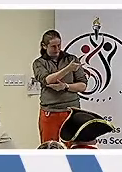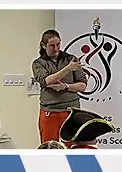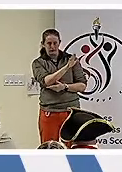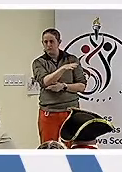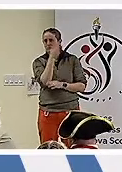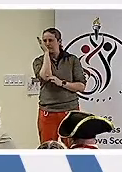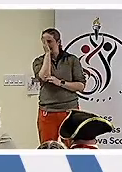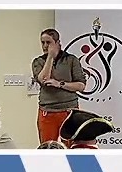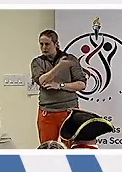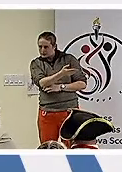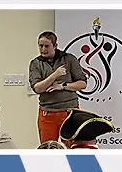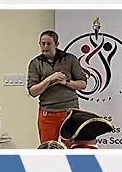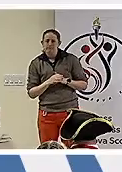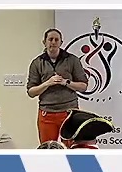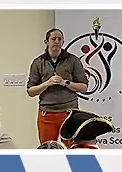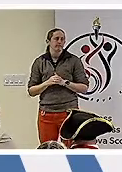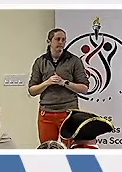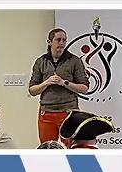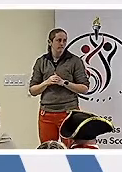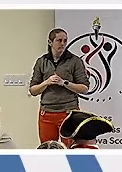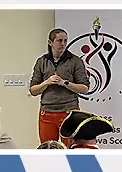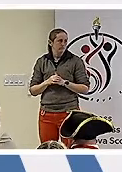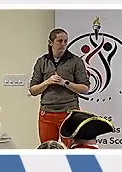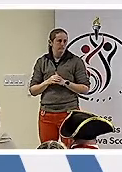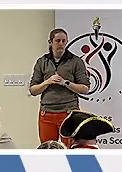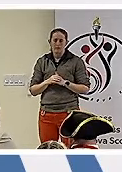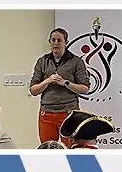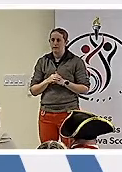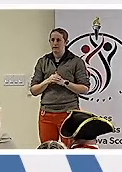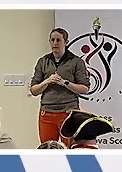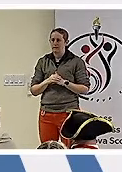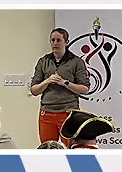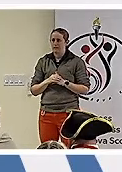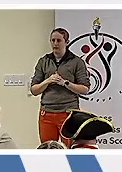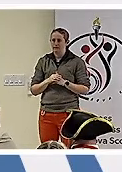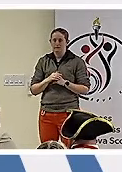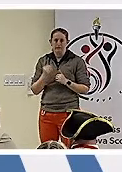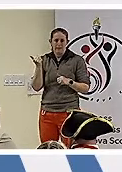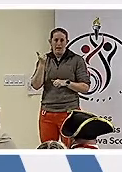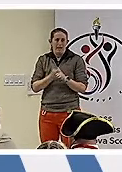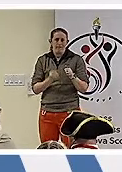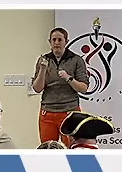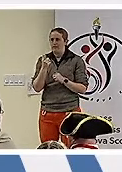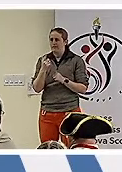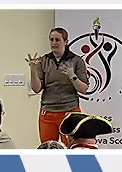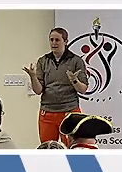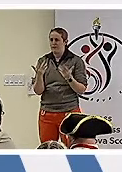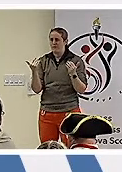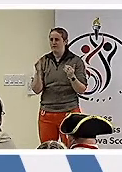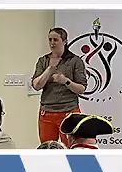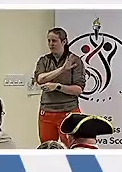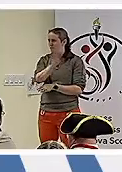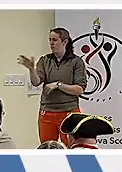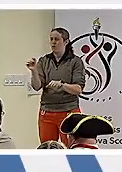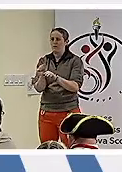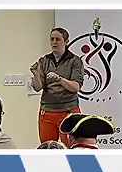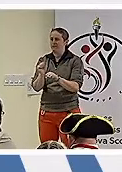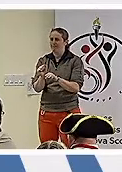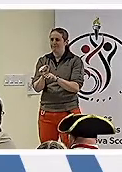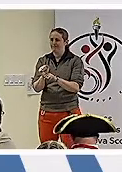presentation as well. And for all the work that everyone in this room does in our